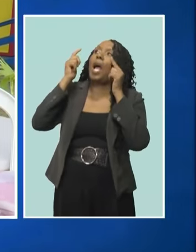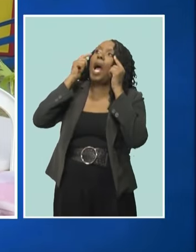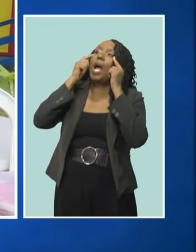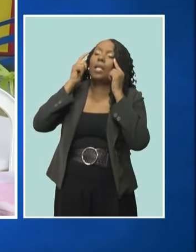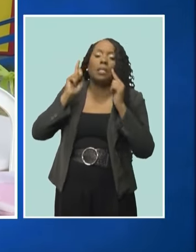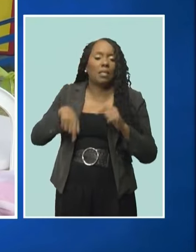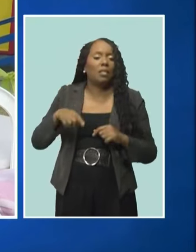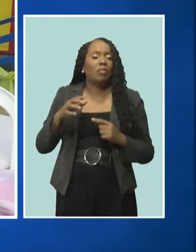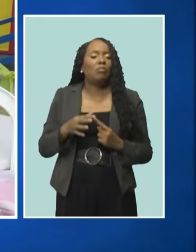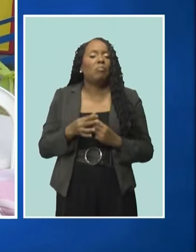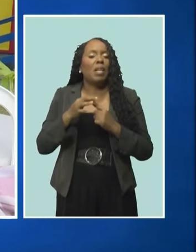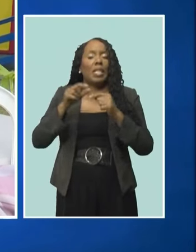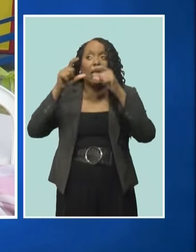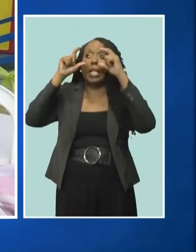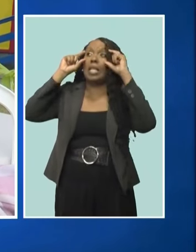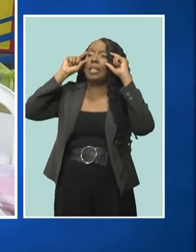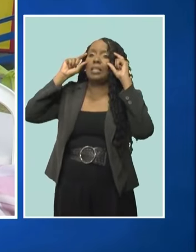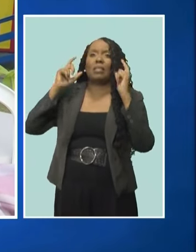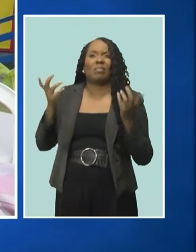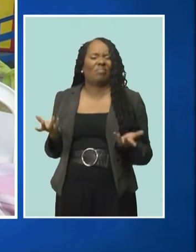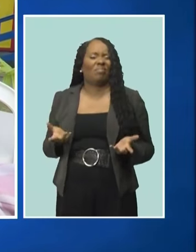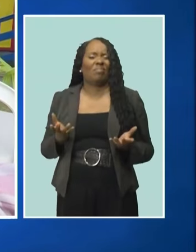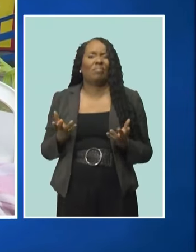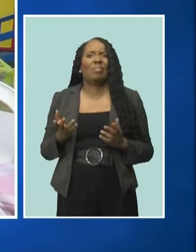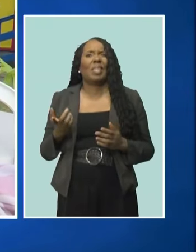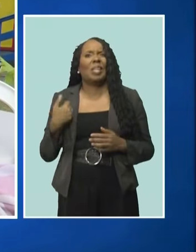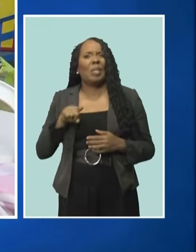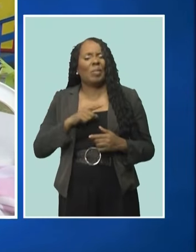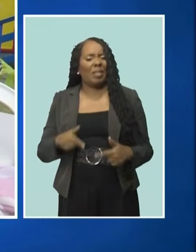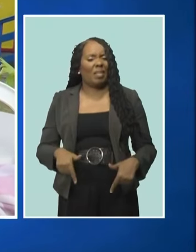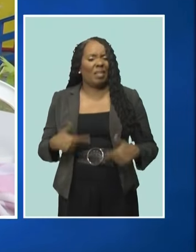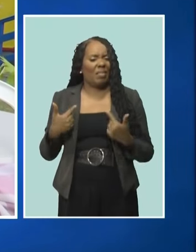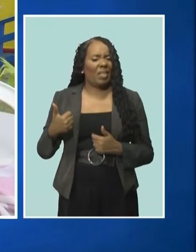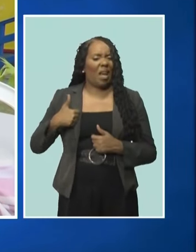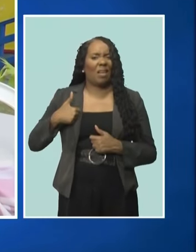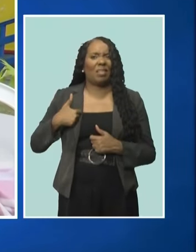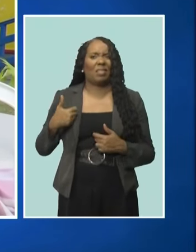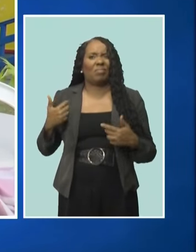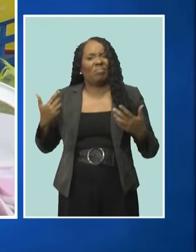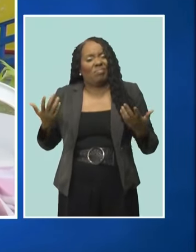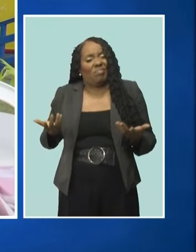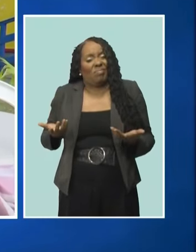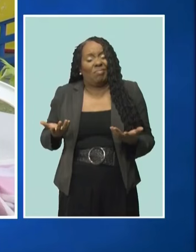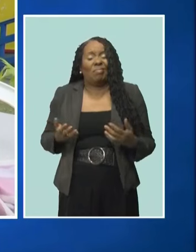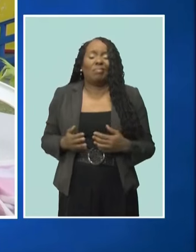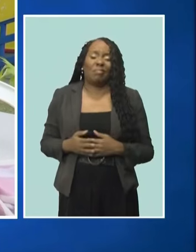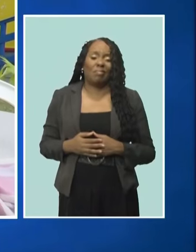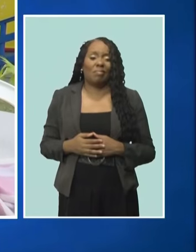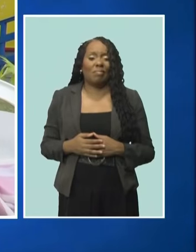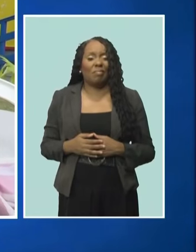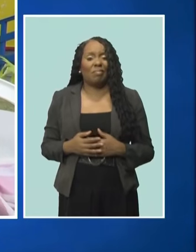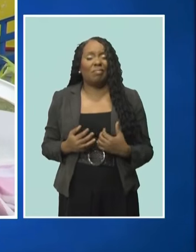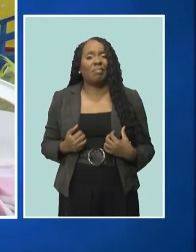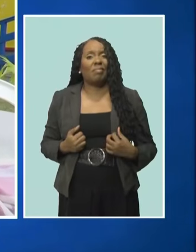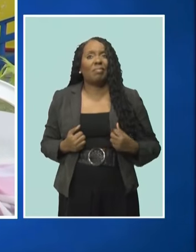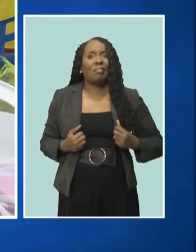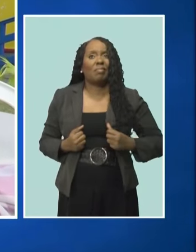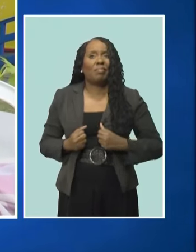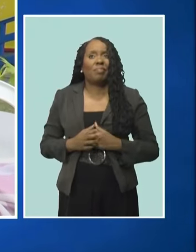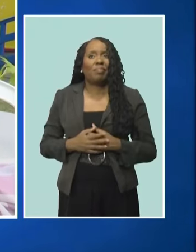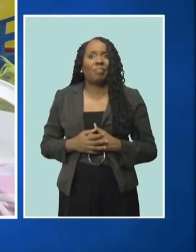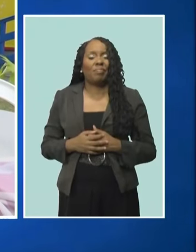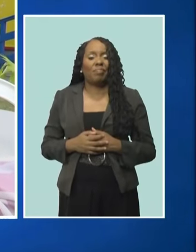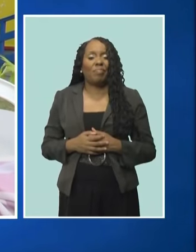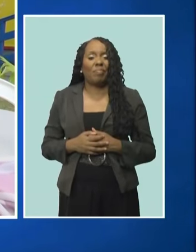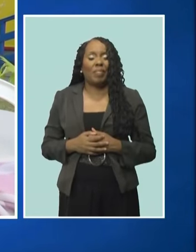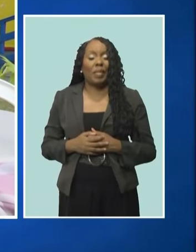special glasses to watch it. And we're from Nova Scotia, Canada. And I think it's one of the places in Canada where